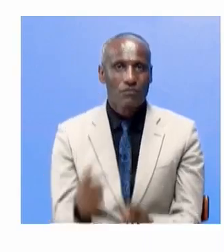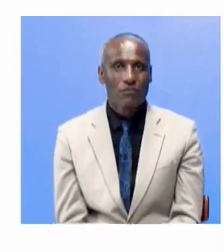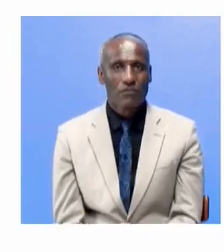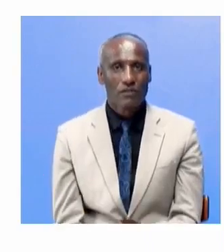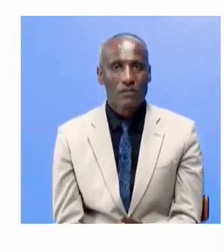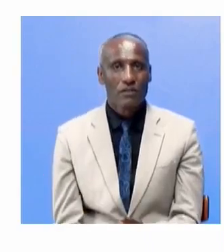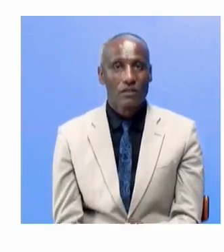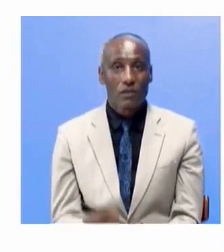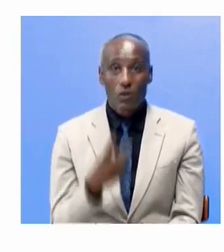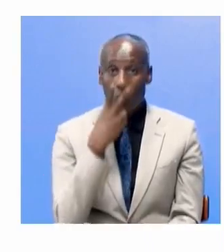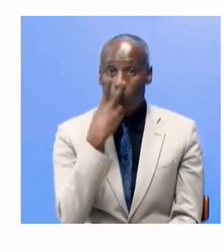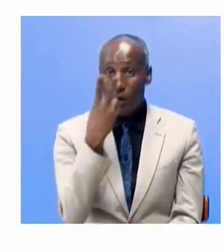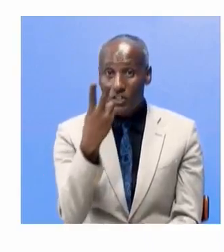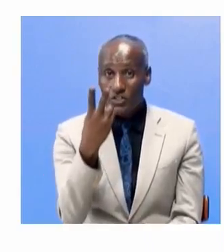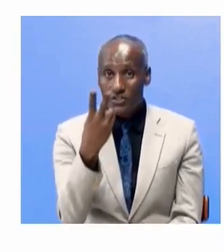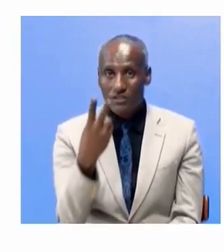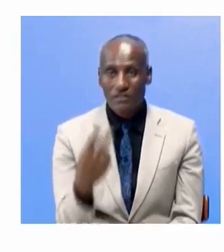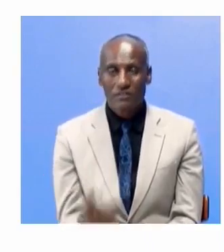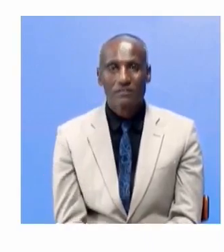watch